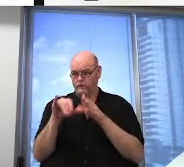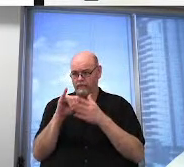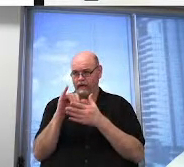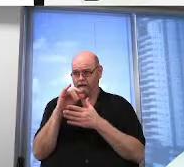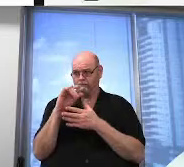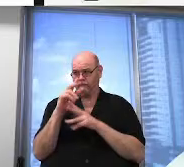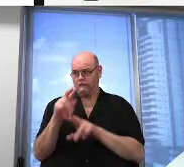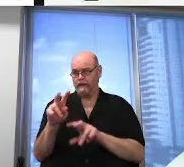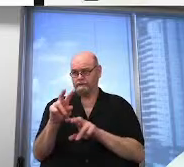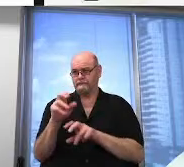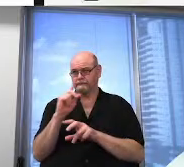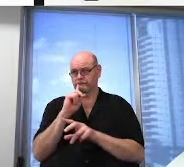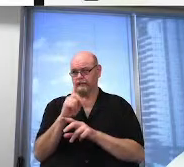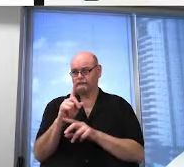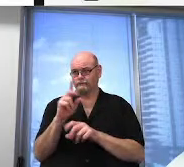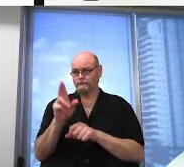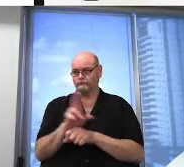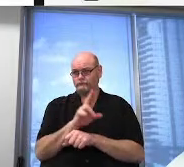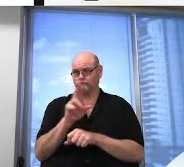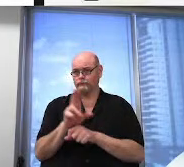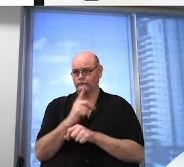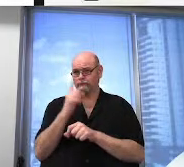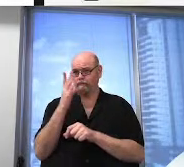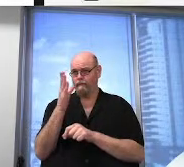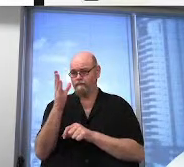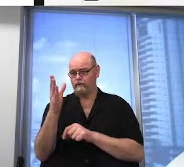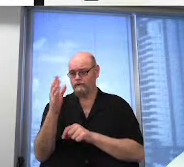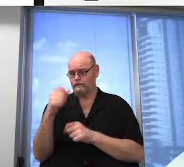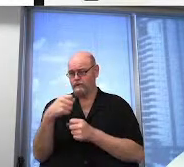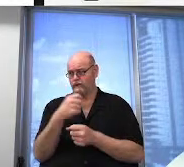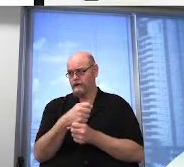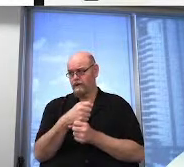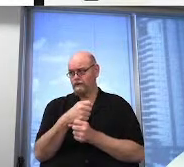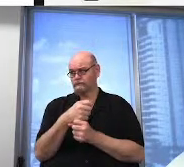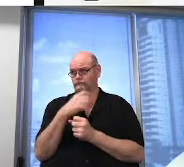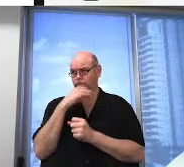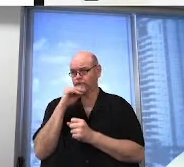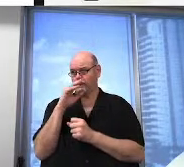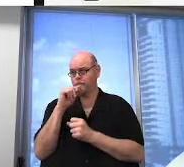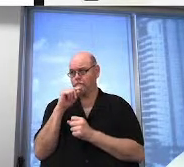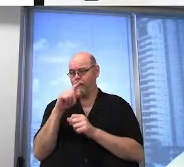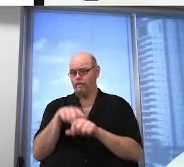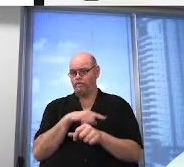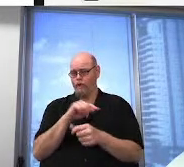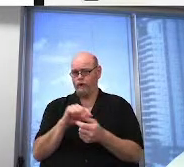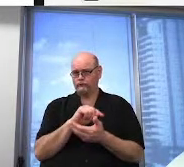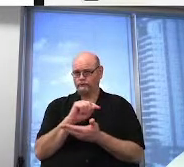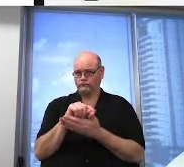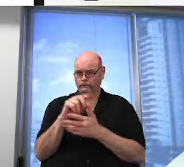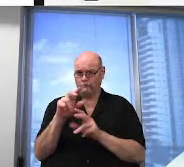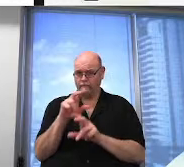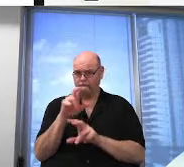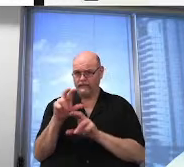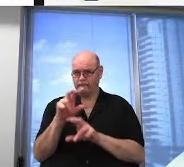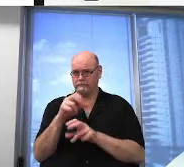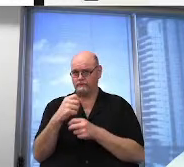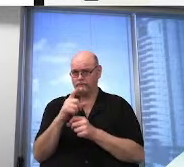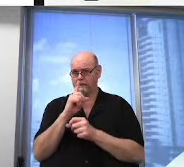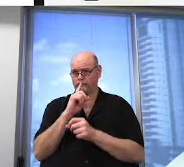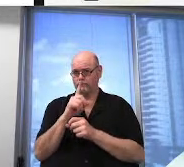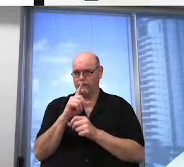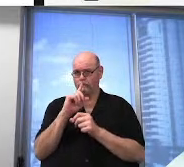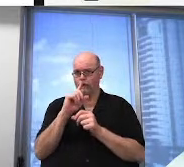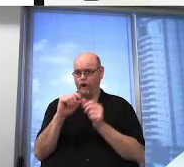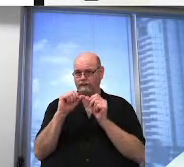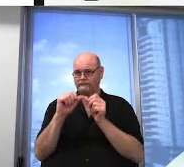that analysis, and we actually utilize for future years as we're talking about long-term investment plan. We'll make sure we're